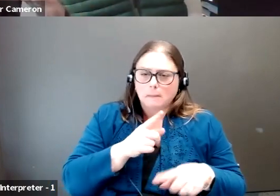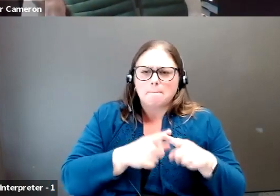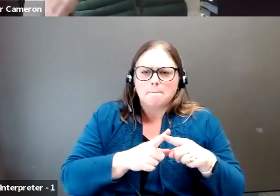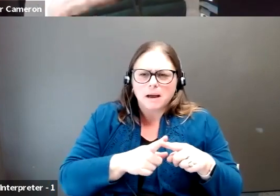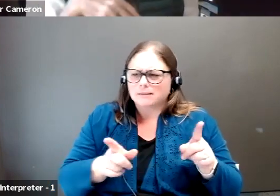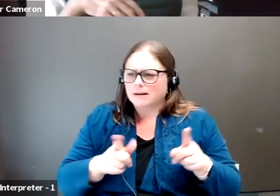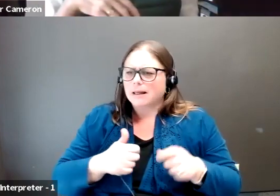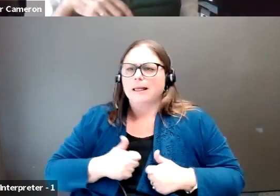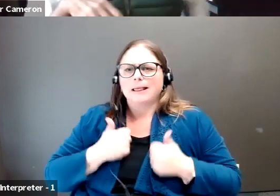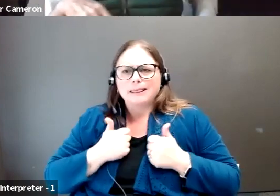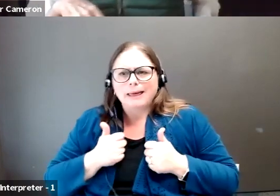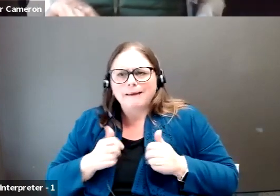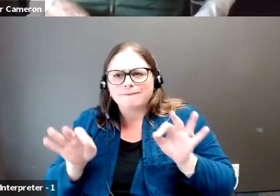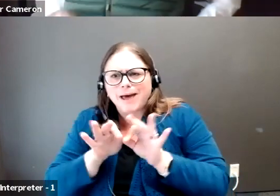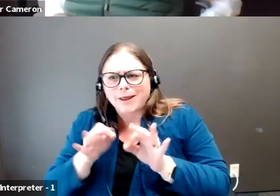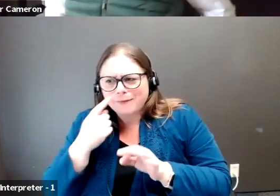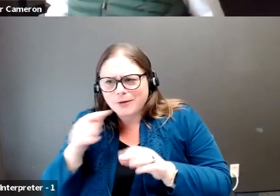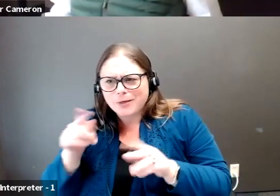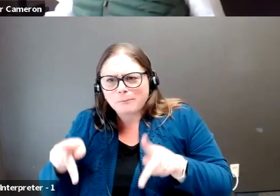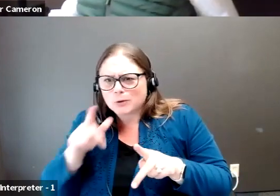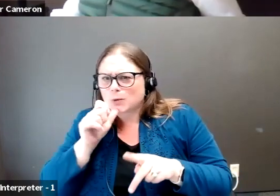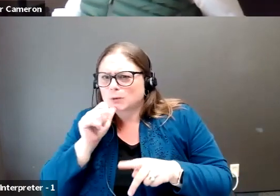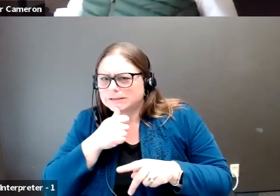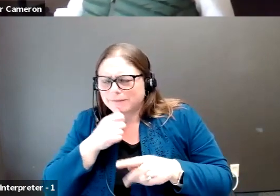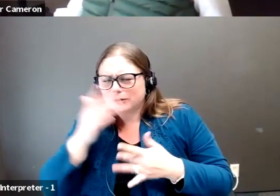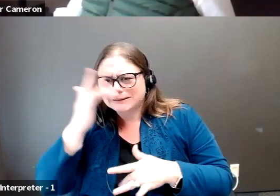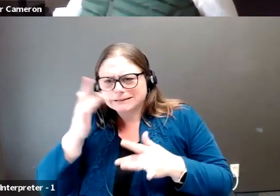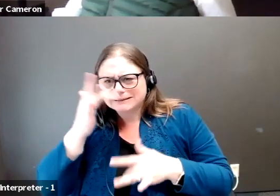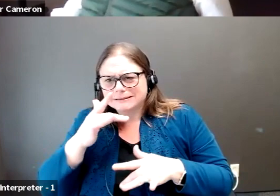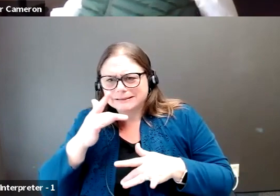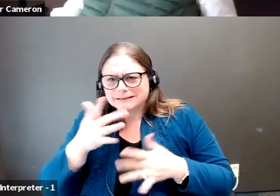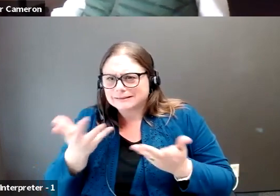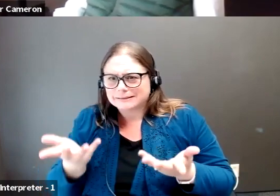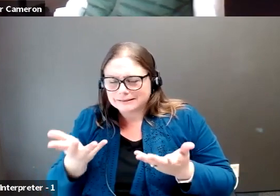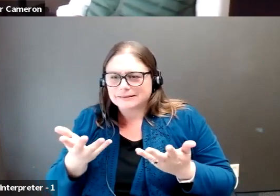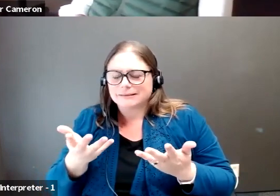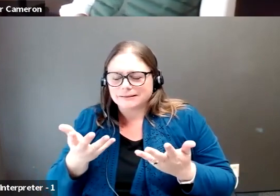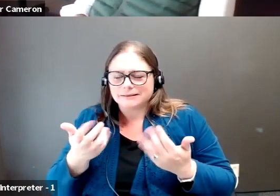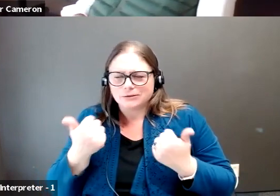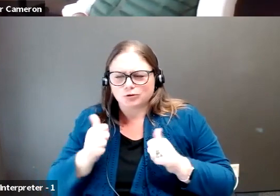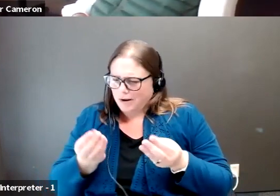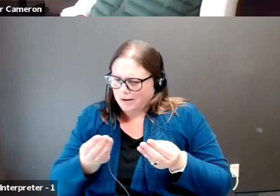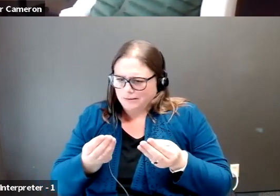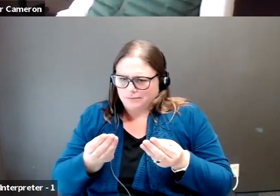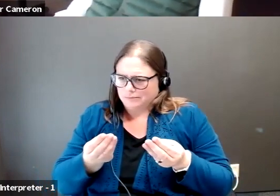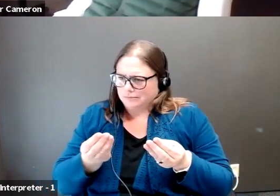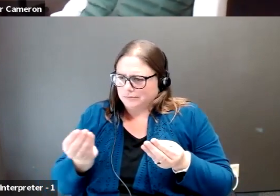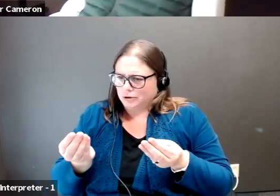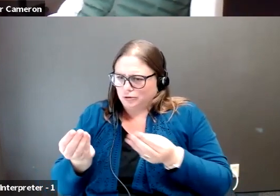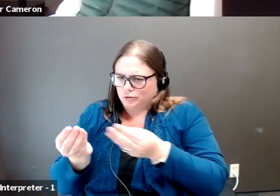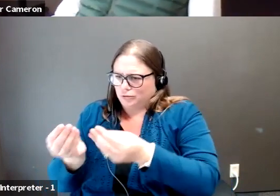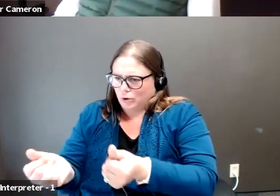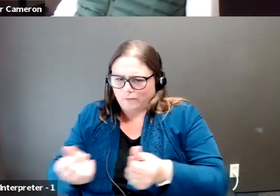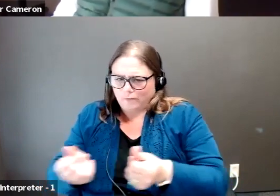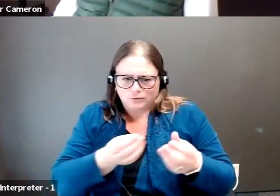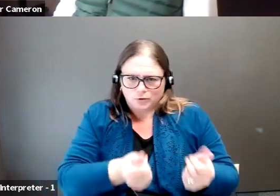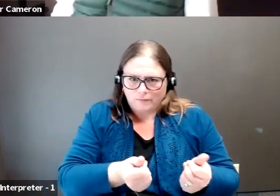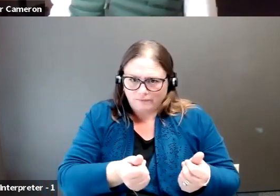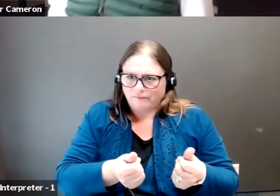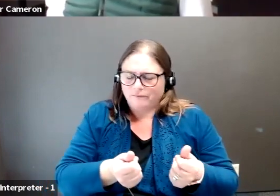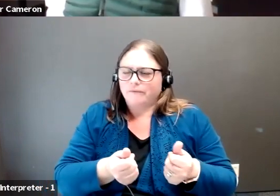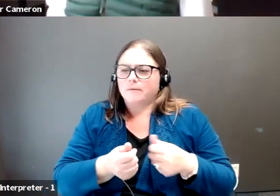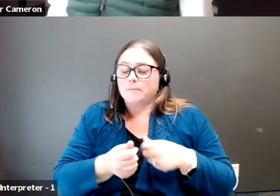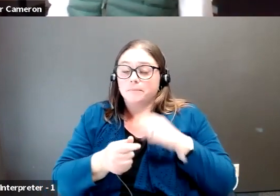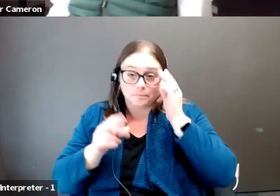the individual who's suffering the illness, right, and the family. So we're trying to shift our system to get ahead of that. The US